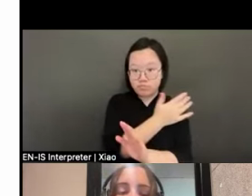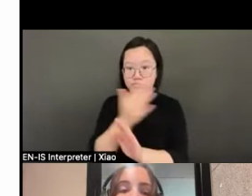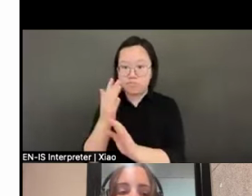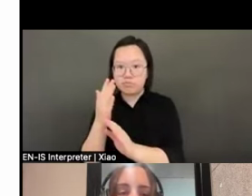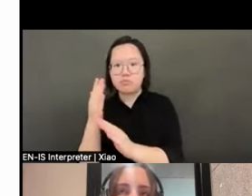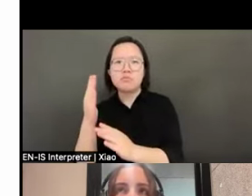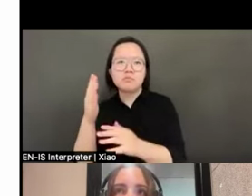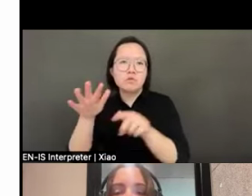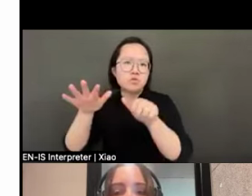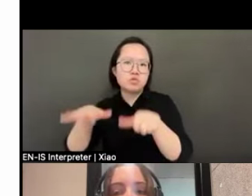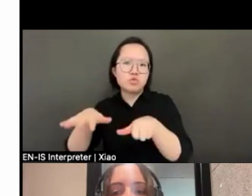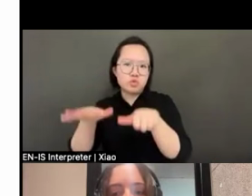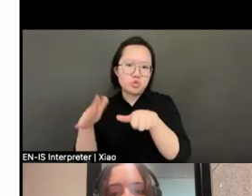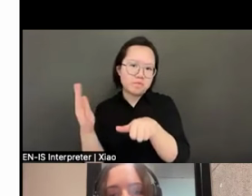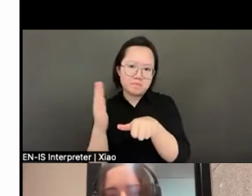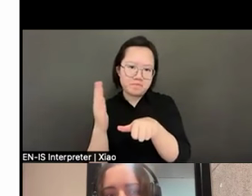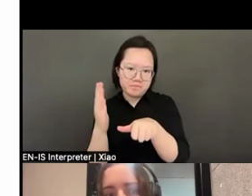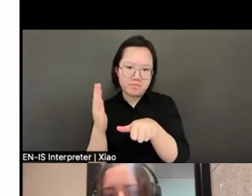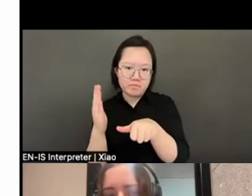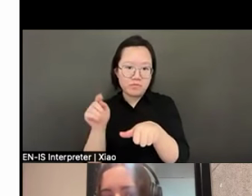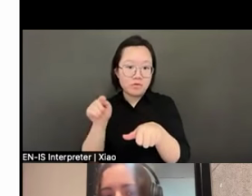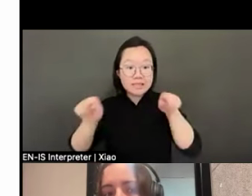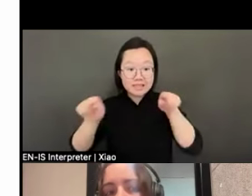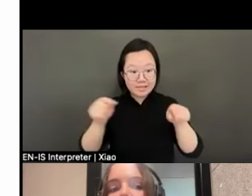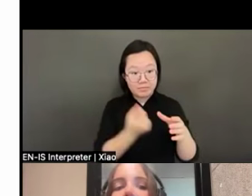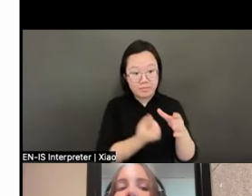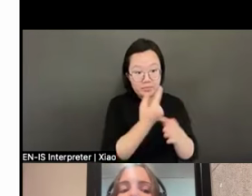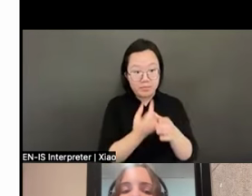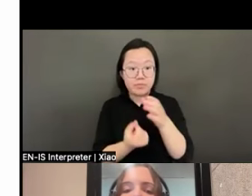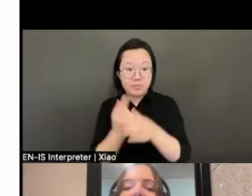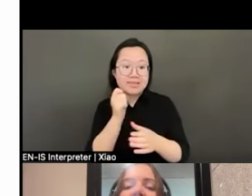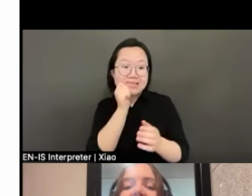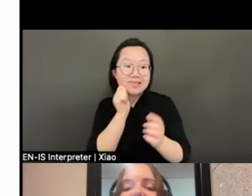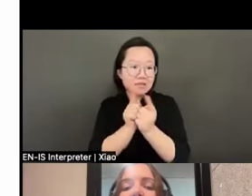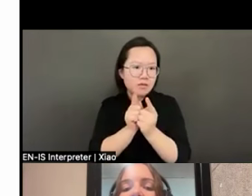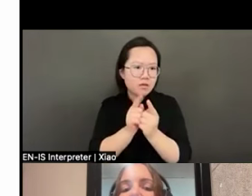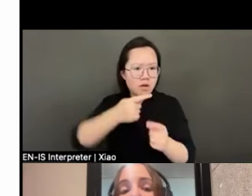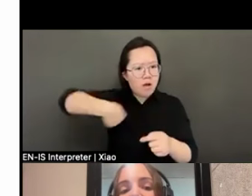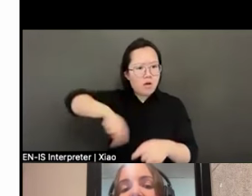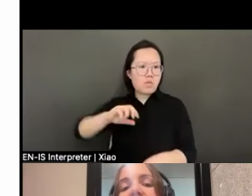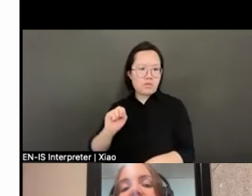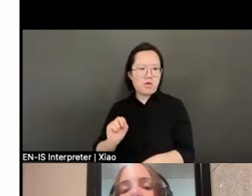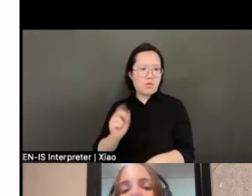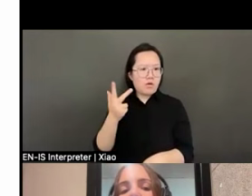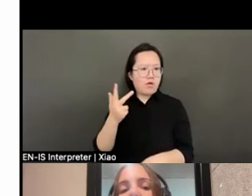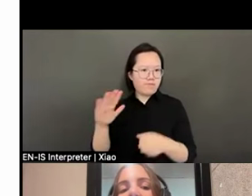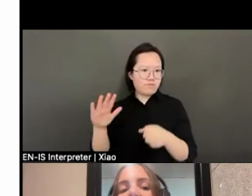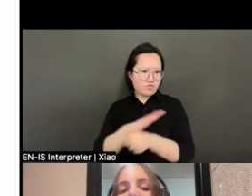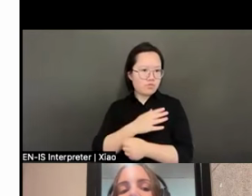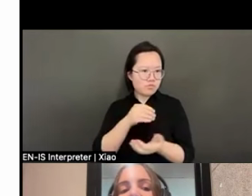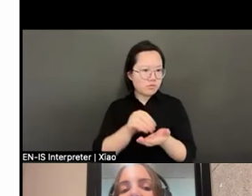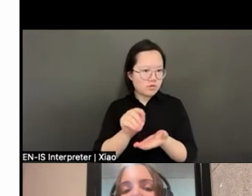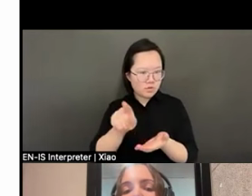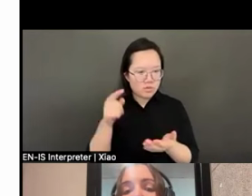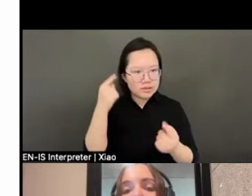budgeted. This is covered by us, so you don't need to budget for any of this. And there will be another event that will most probably